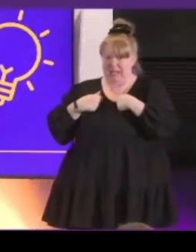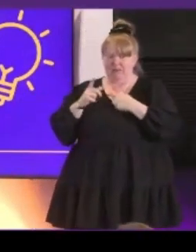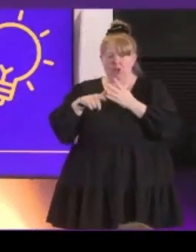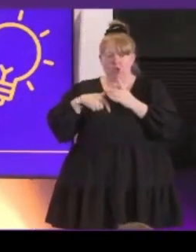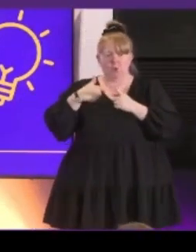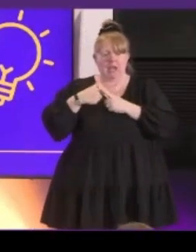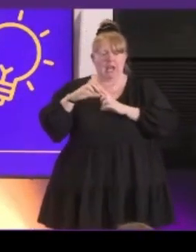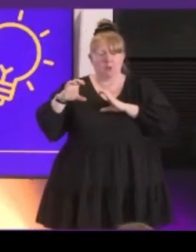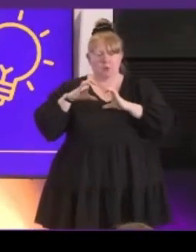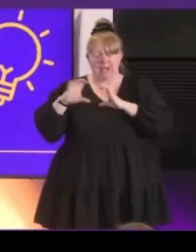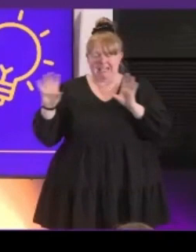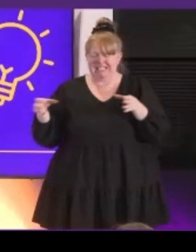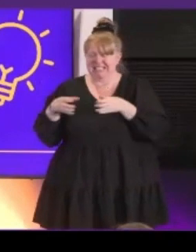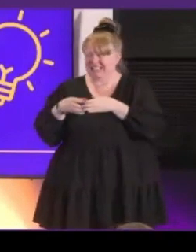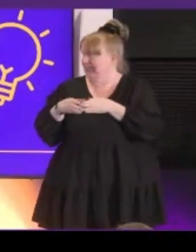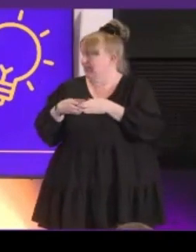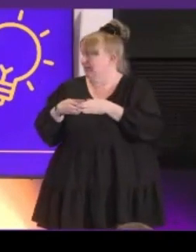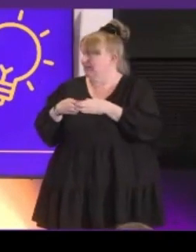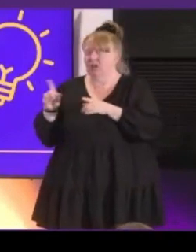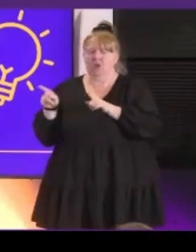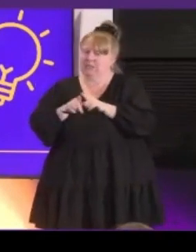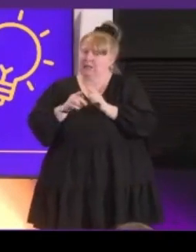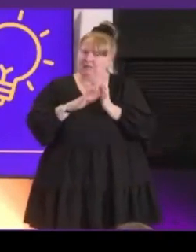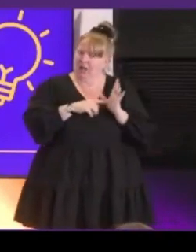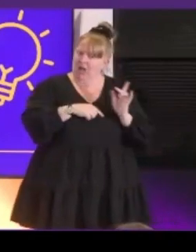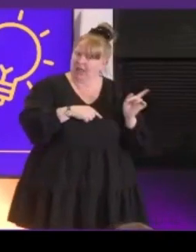comms team. Not your, I didn't do what you did, Marley.